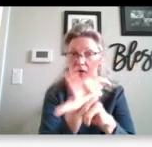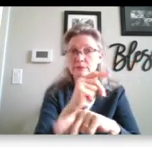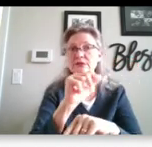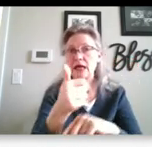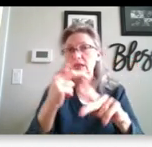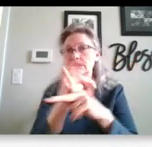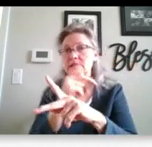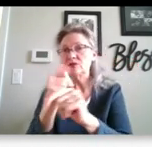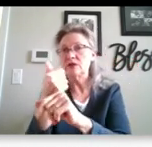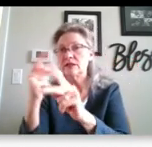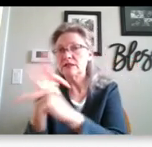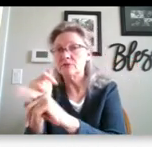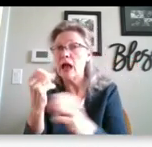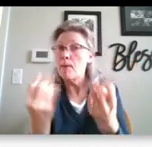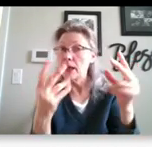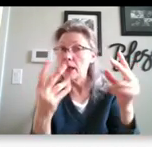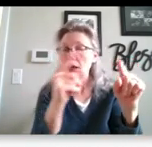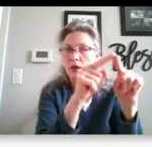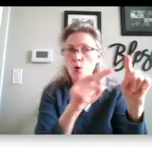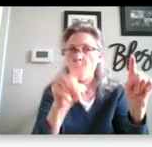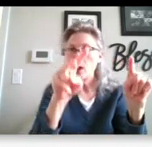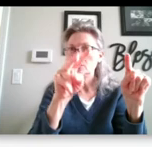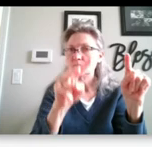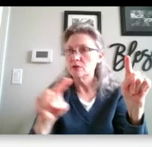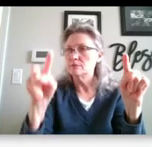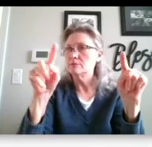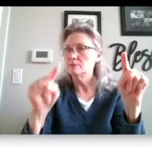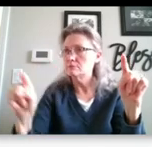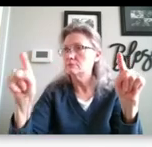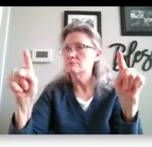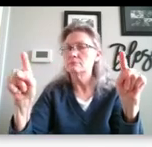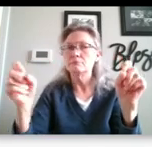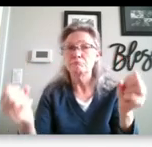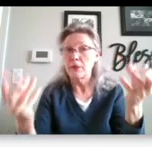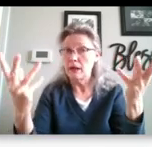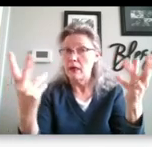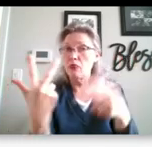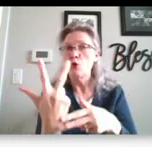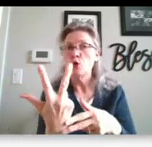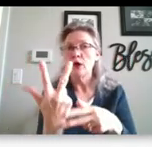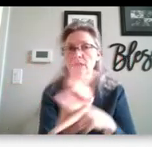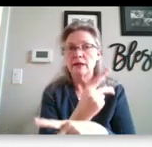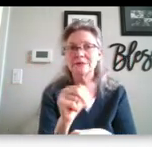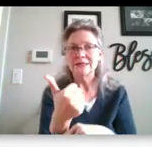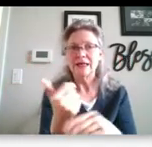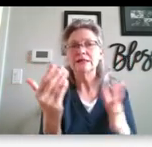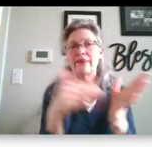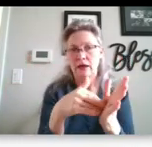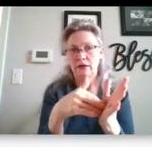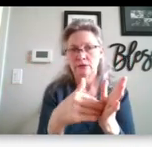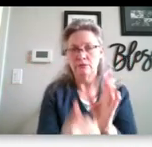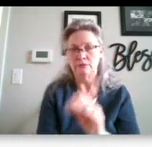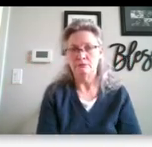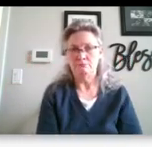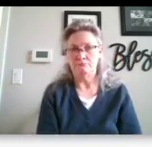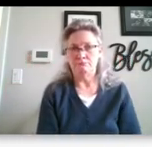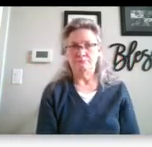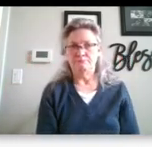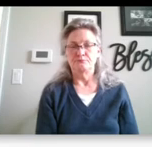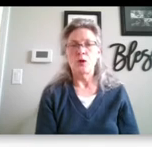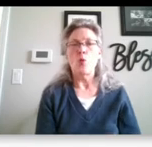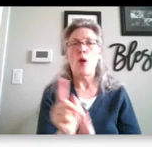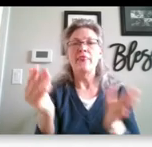And that would be 3 positions, right? So 10 times 10 times 10, you know that would be 1,000, right? So there's